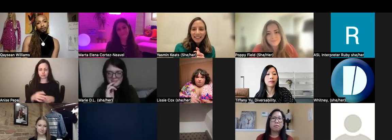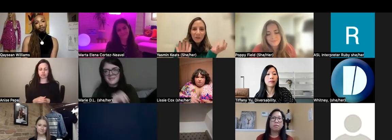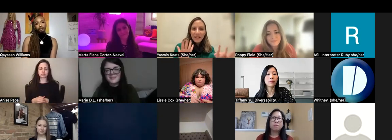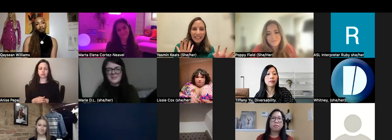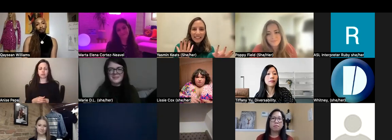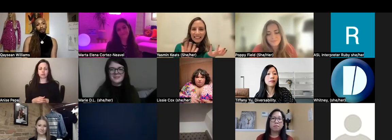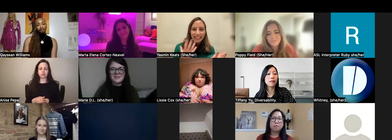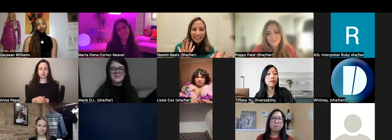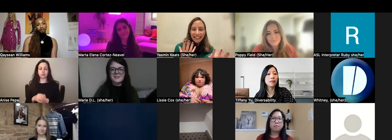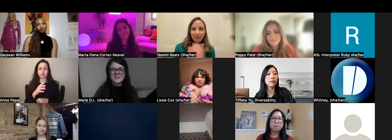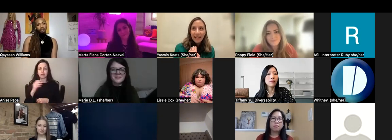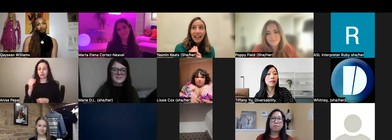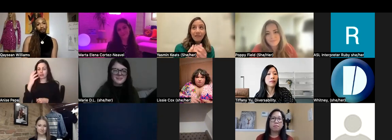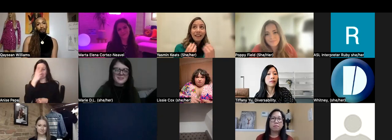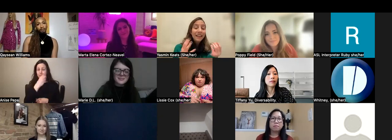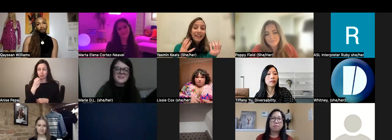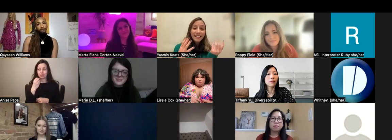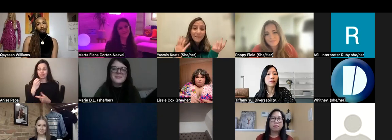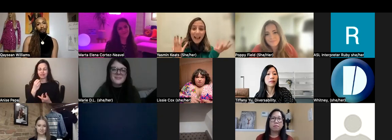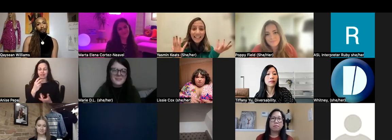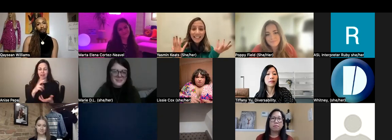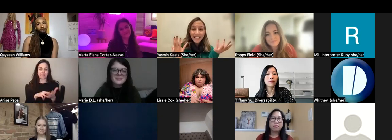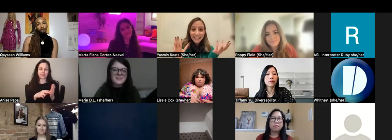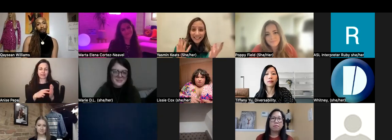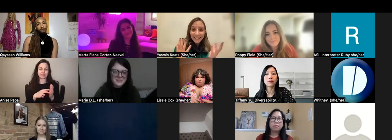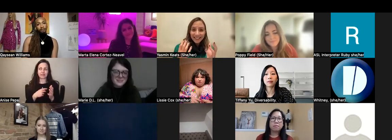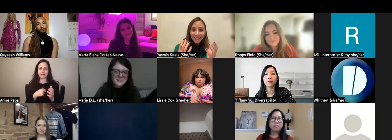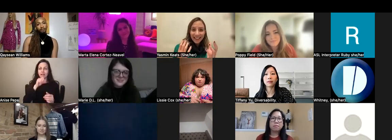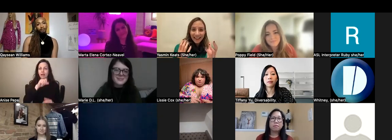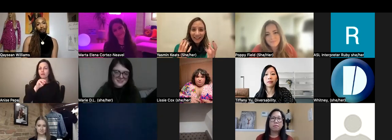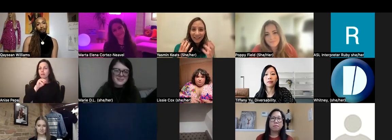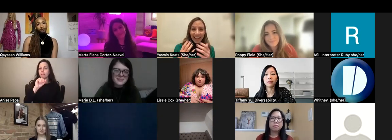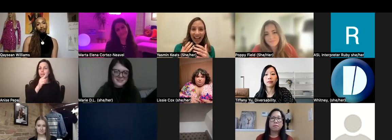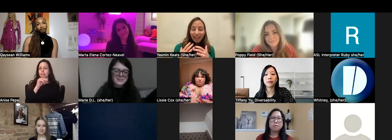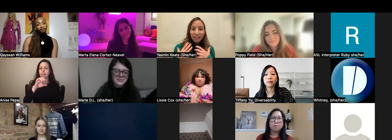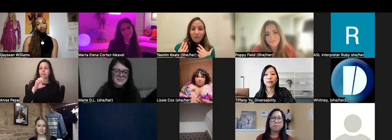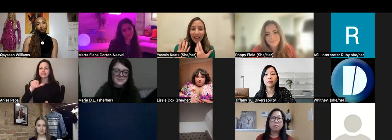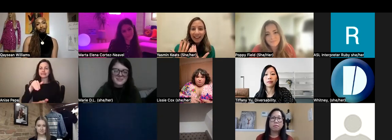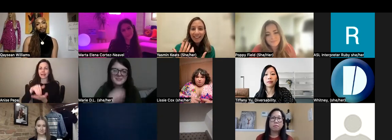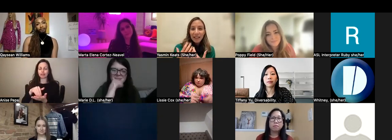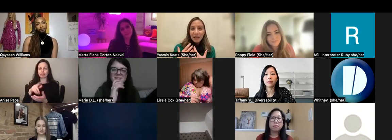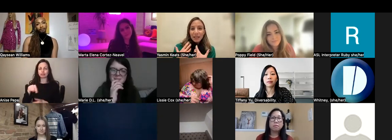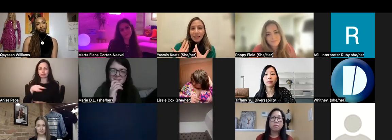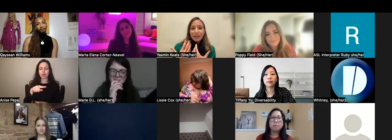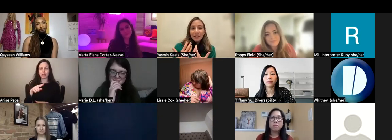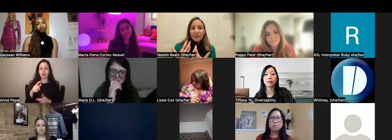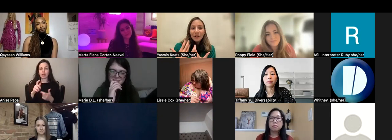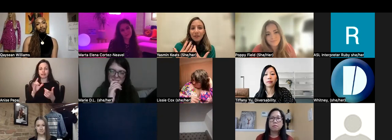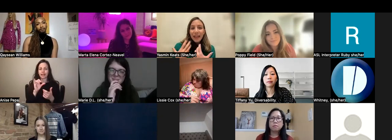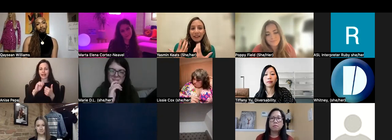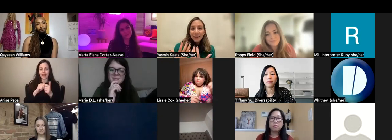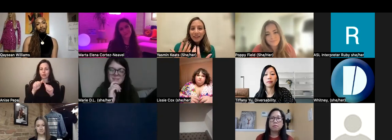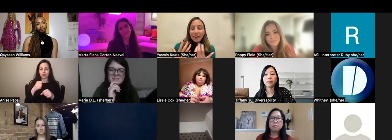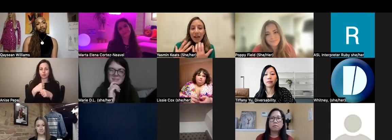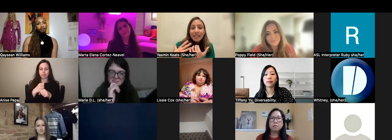the beauty is just, I love, let's say, the Maggie centers, because they're looking at how can you make the, you know,